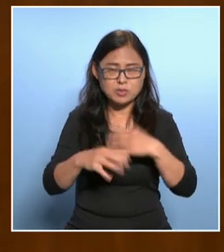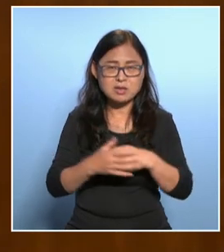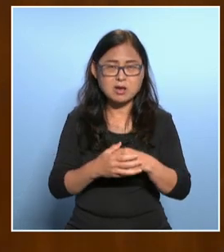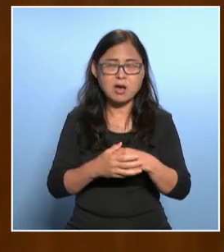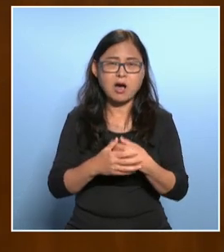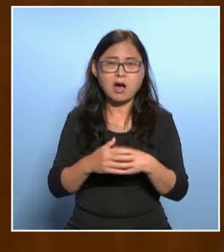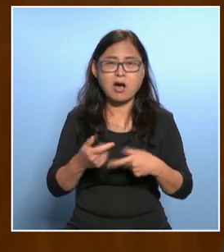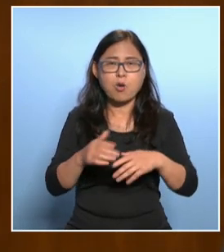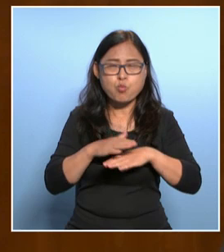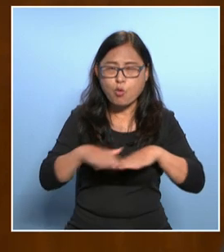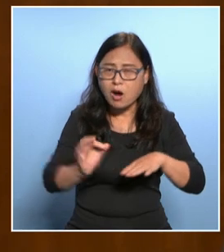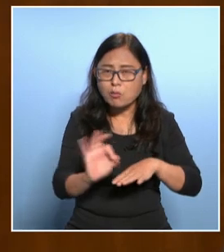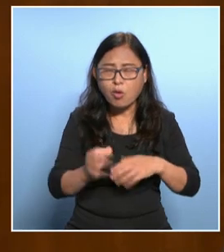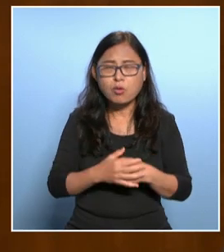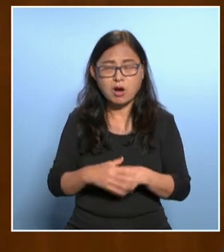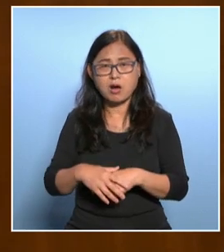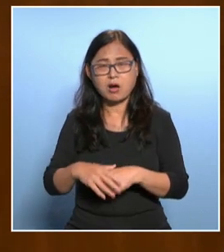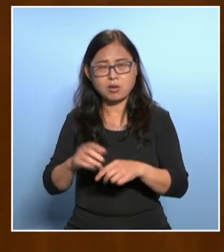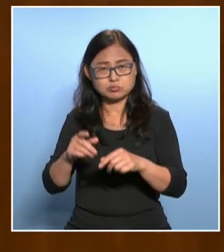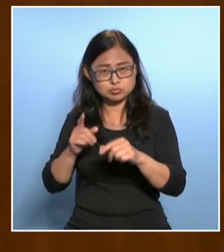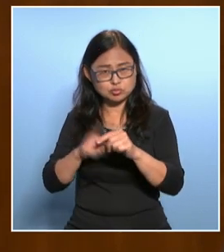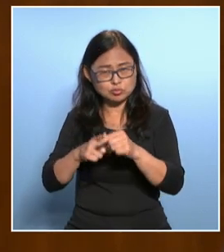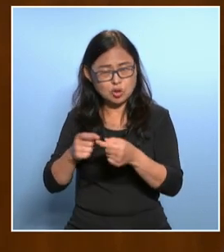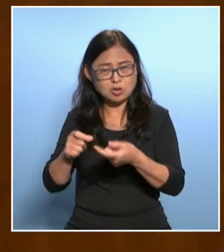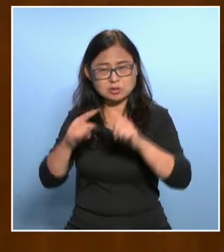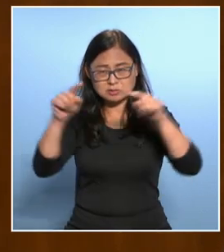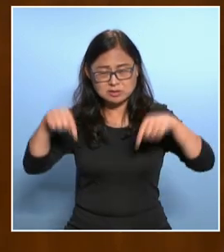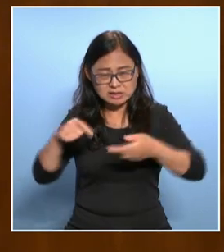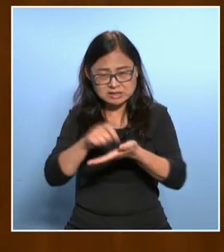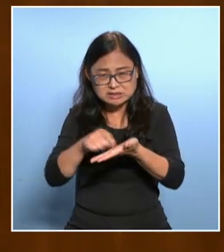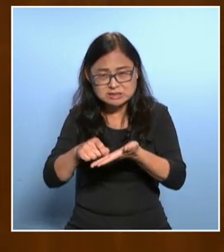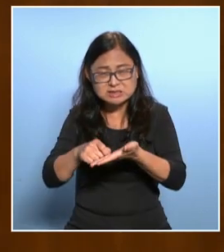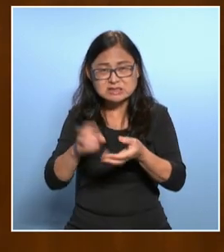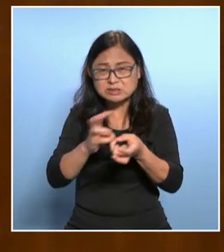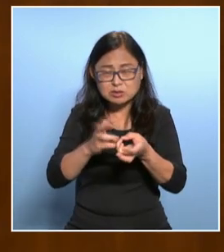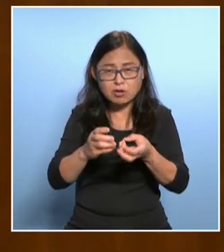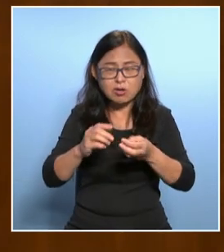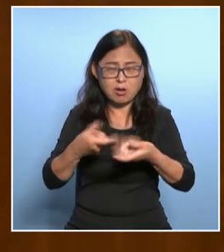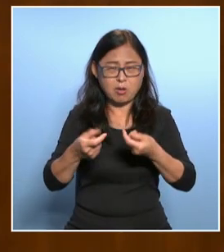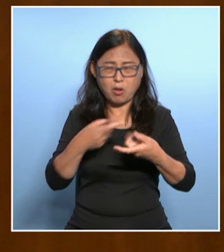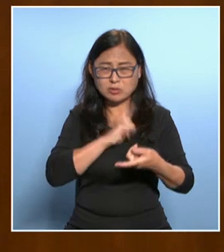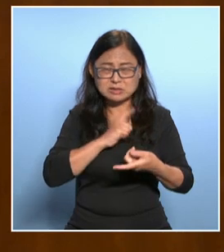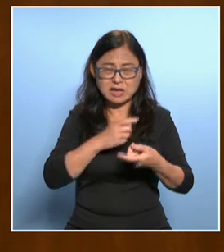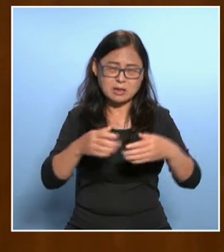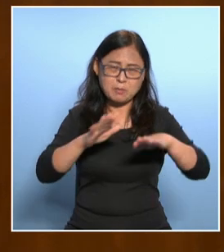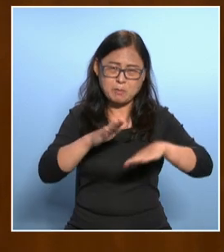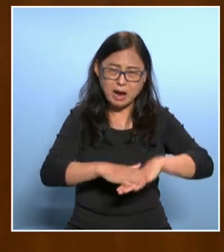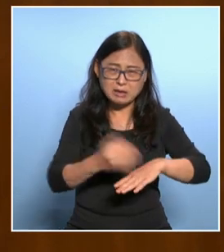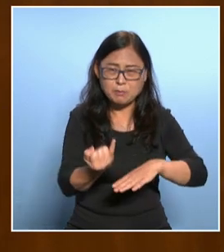if you can't facilitate harmony among family members because there is no